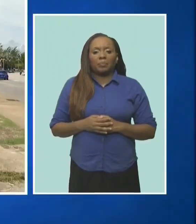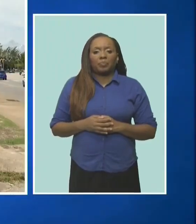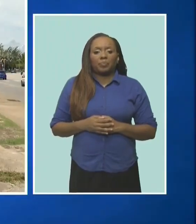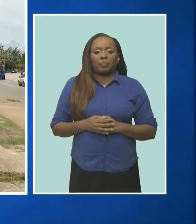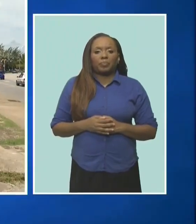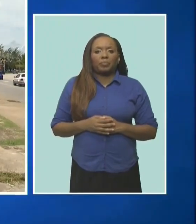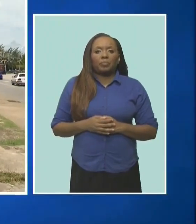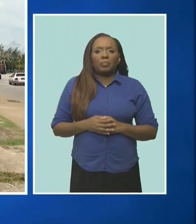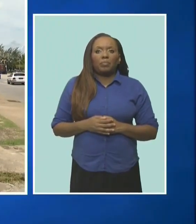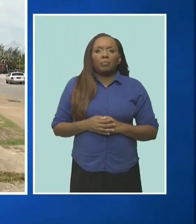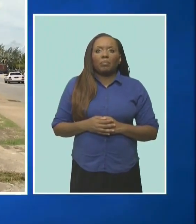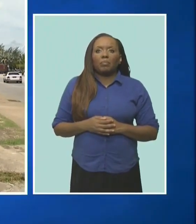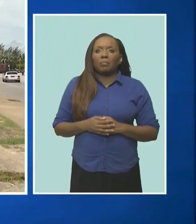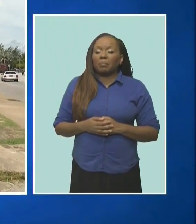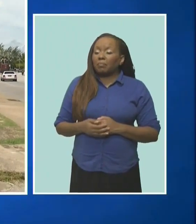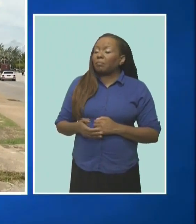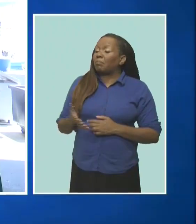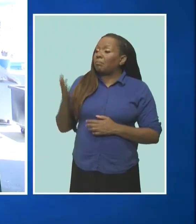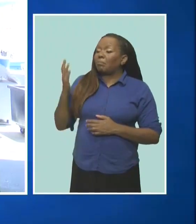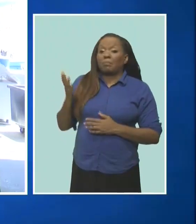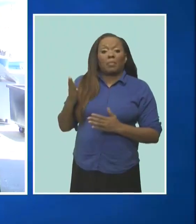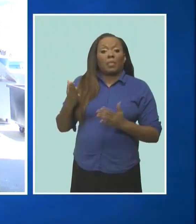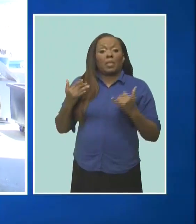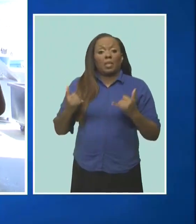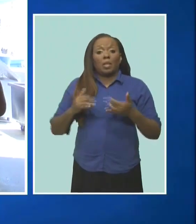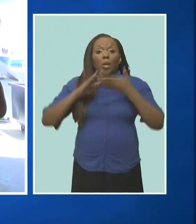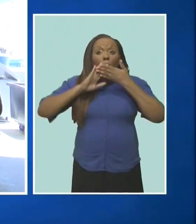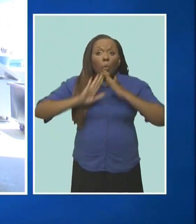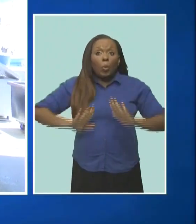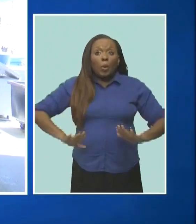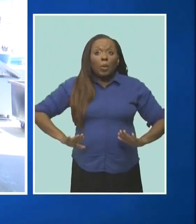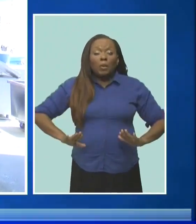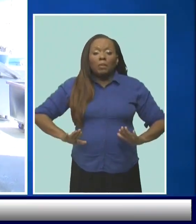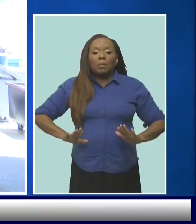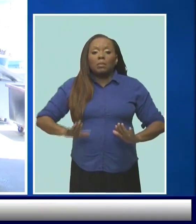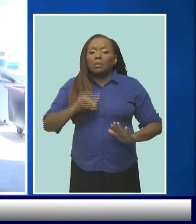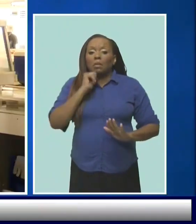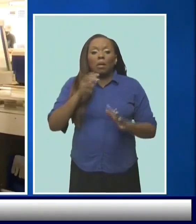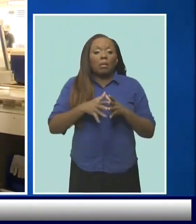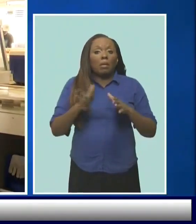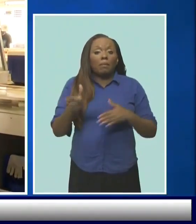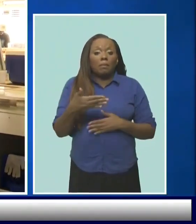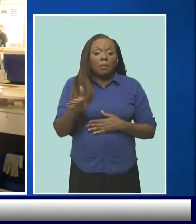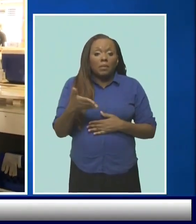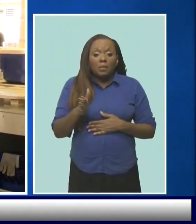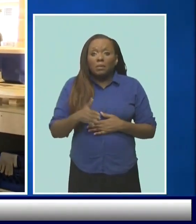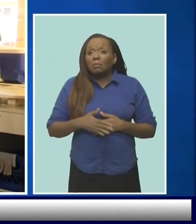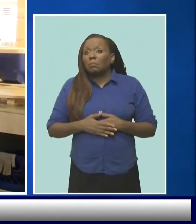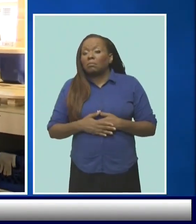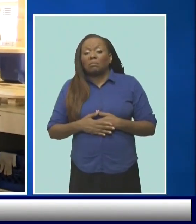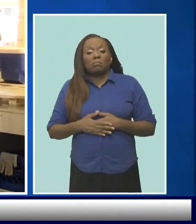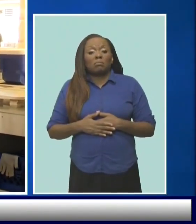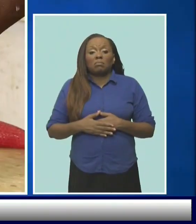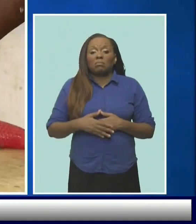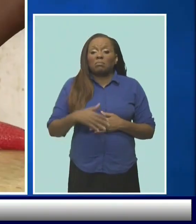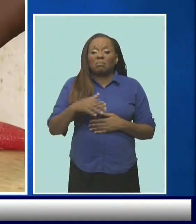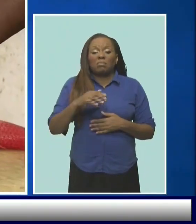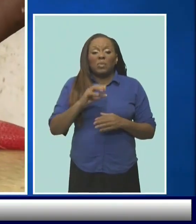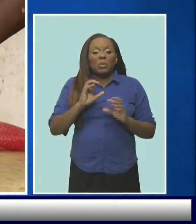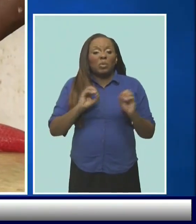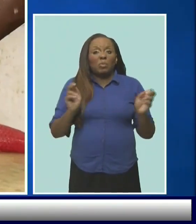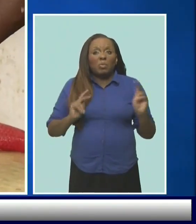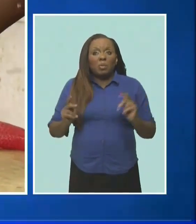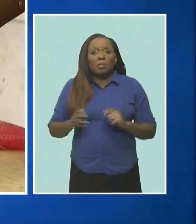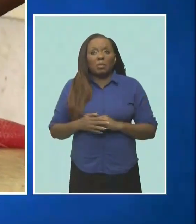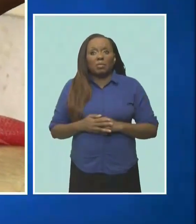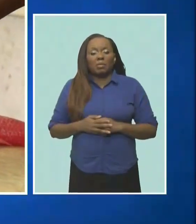The atmosphere was rather quiet for a fish market. Not many people or fish around. In fact, it pretty much matched the description of the morale of